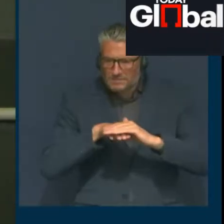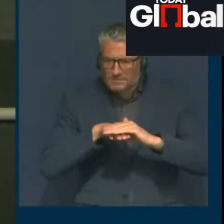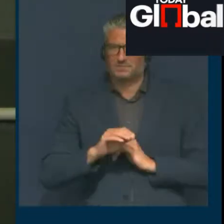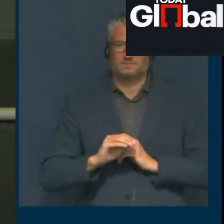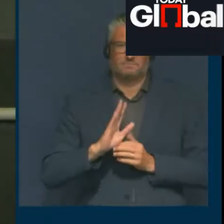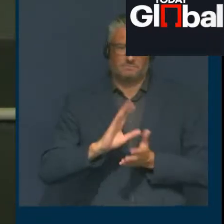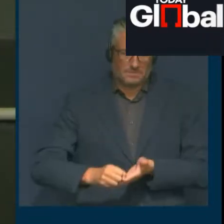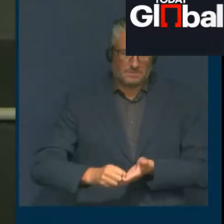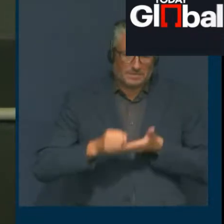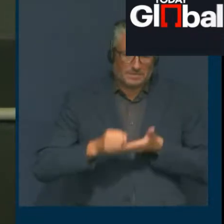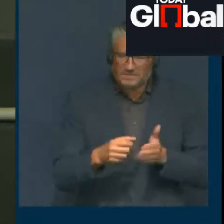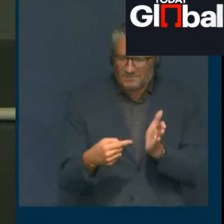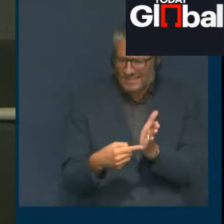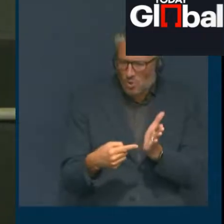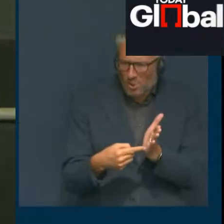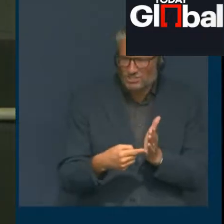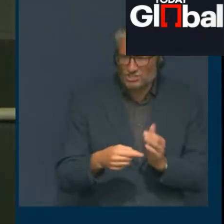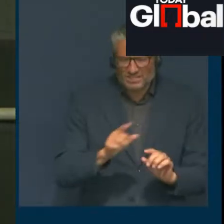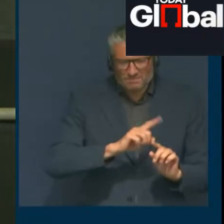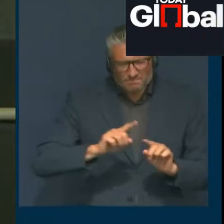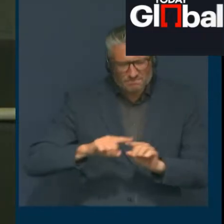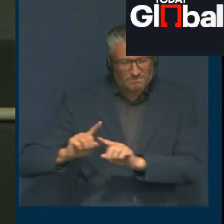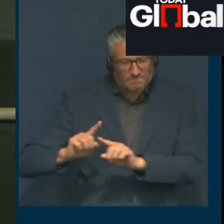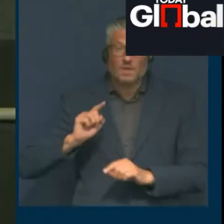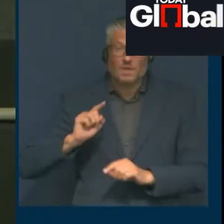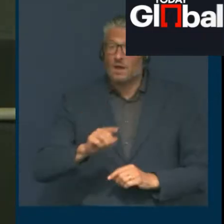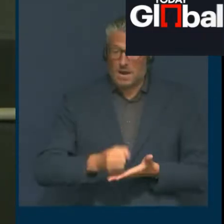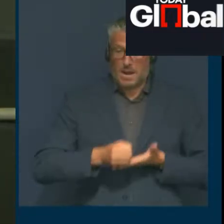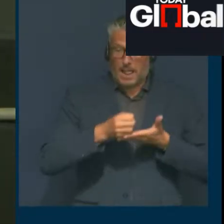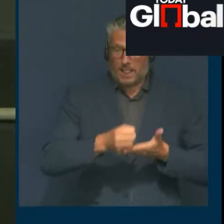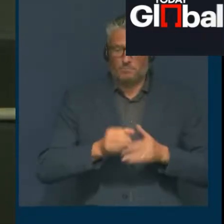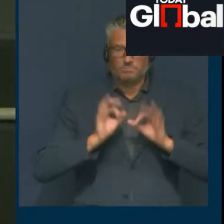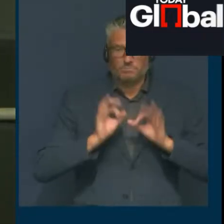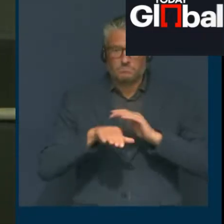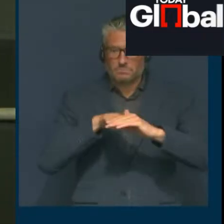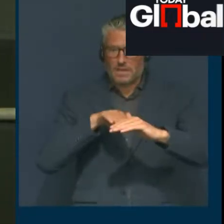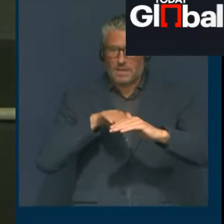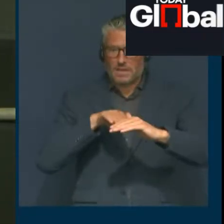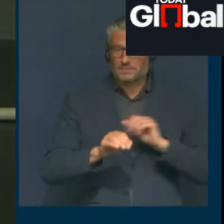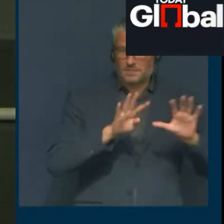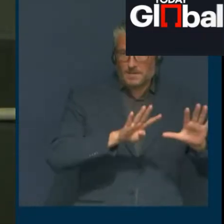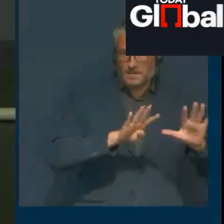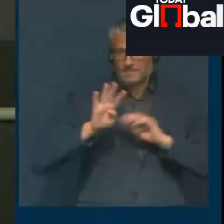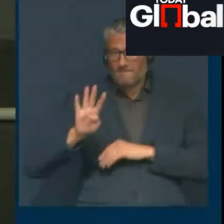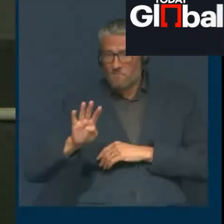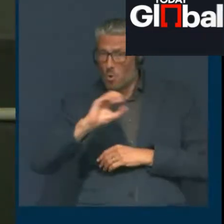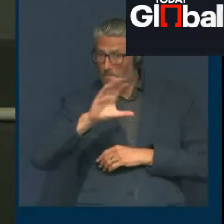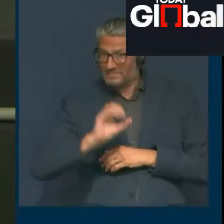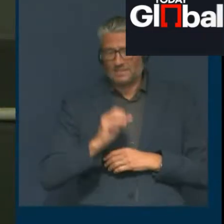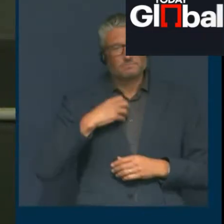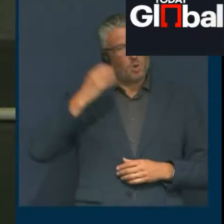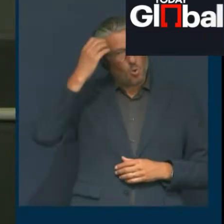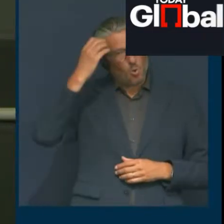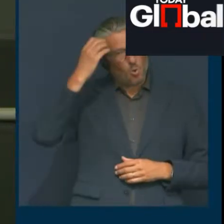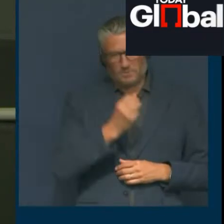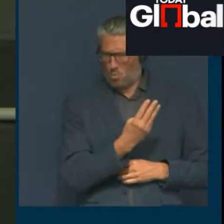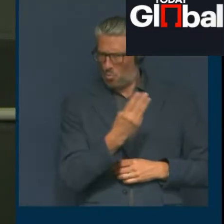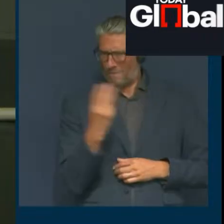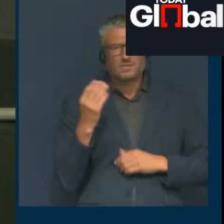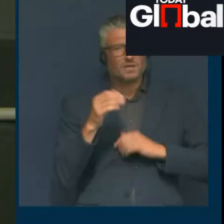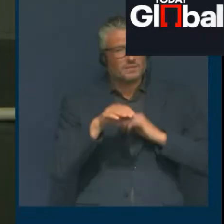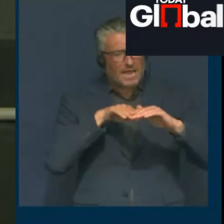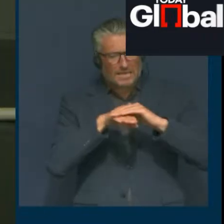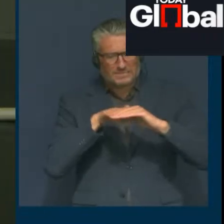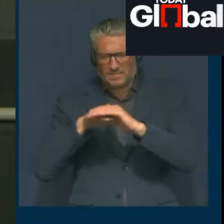have contributed to achieving a digital accessibility rate of 94% across government websites and to supporting the State of Qatar in